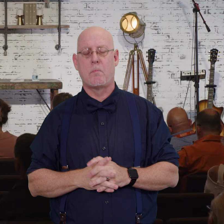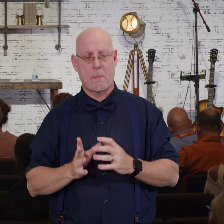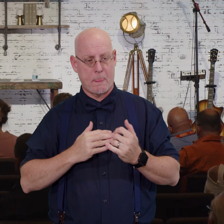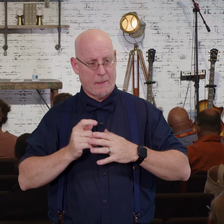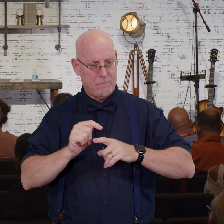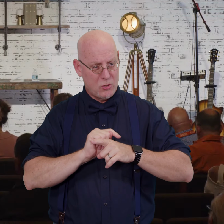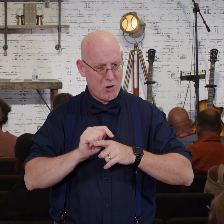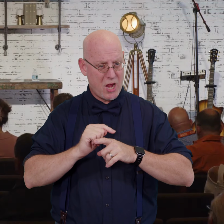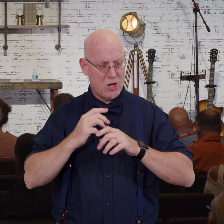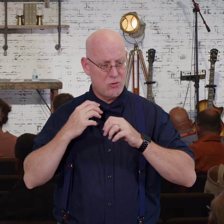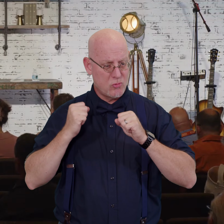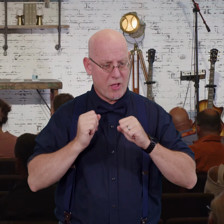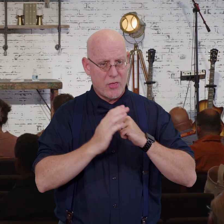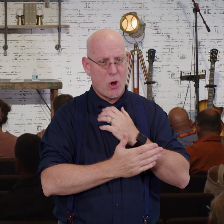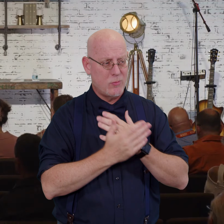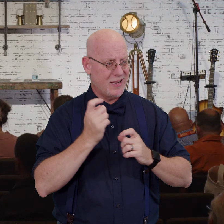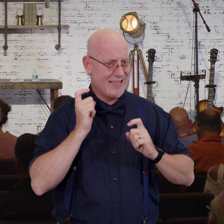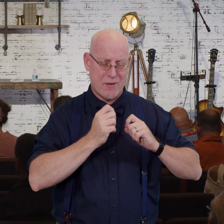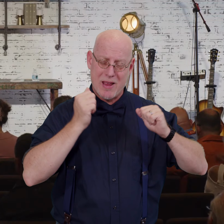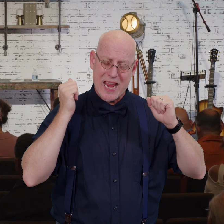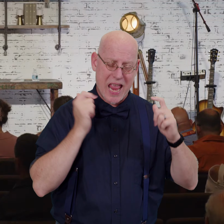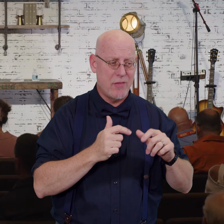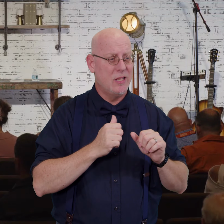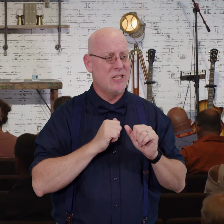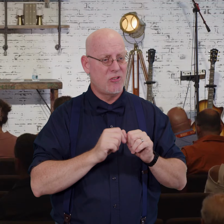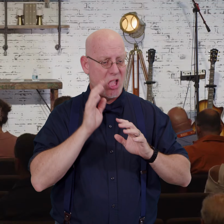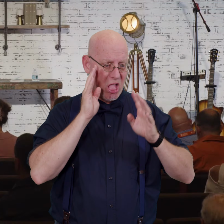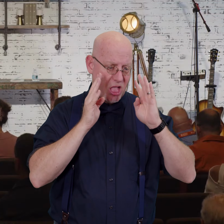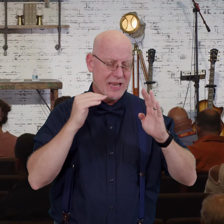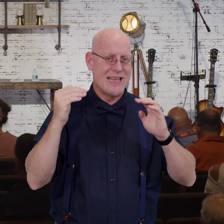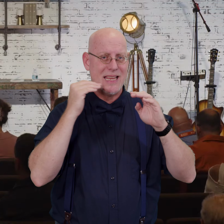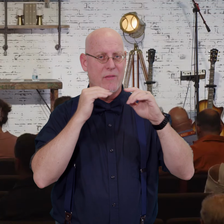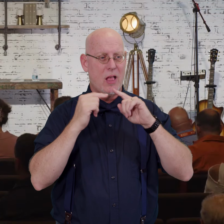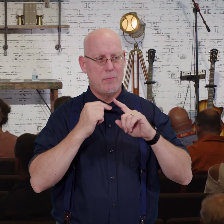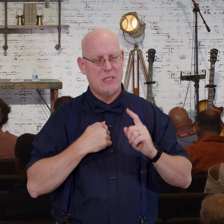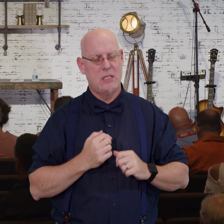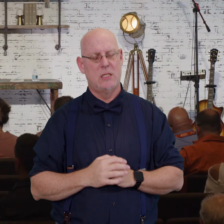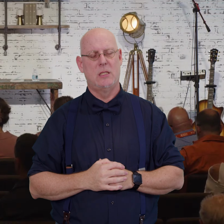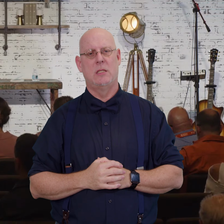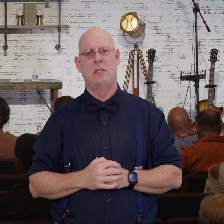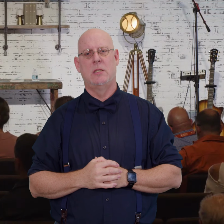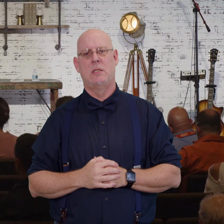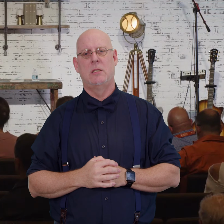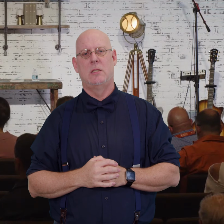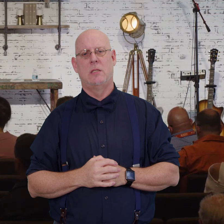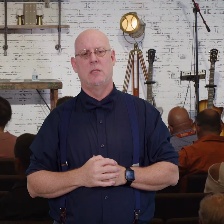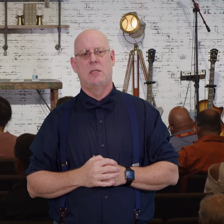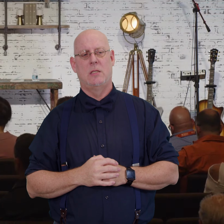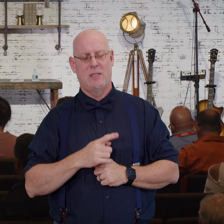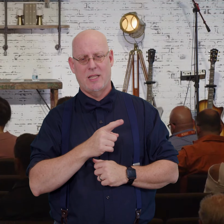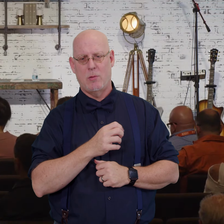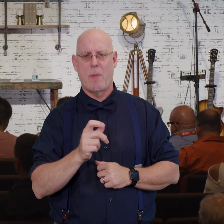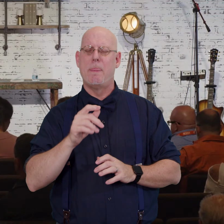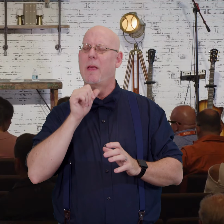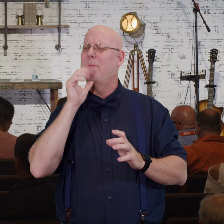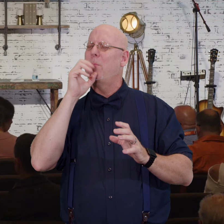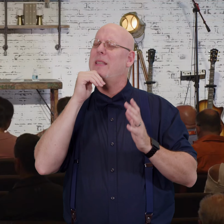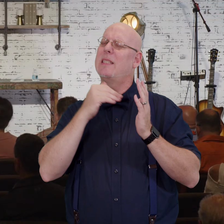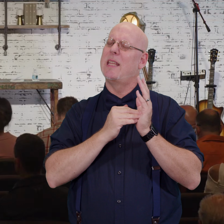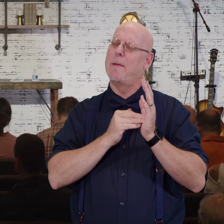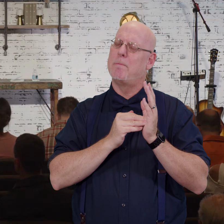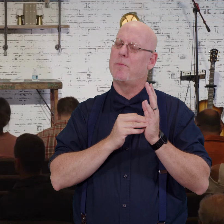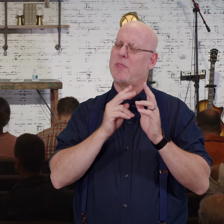Although I trained and strengthened their arms, I gave them everything, yet they still devised evil against me. They returned. So don't miss this again.